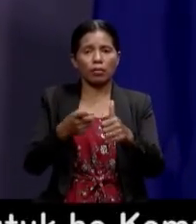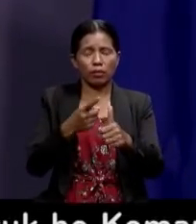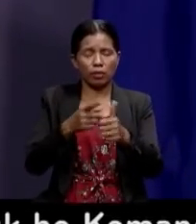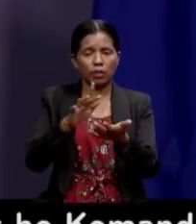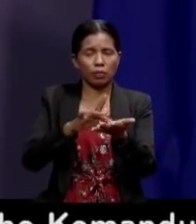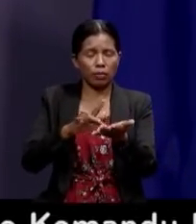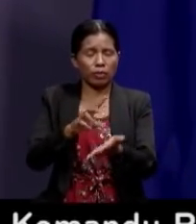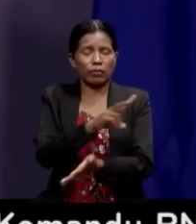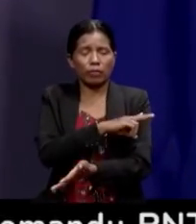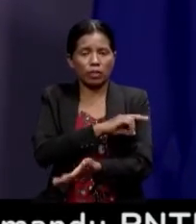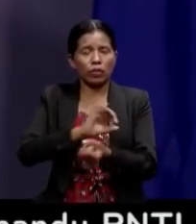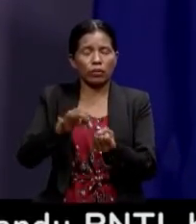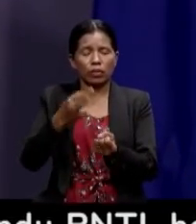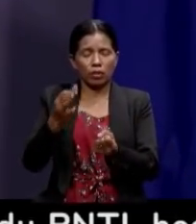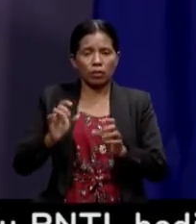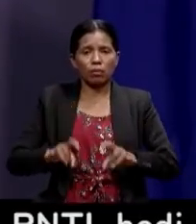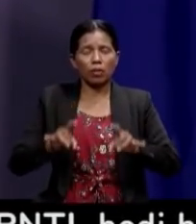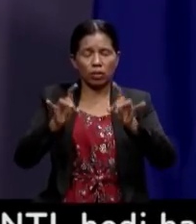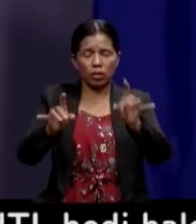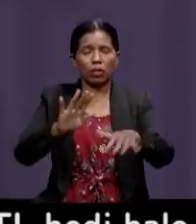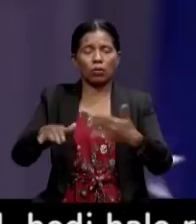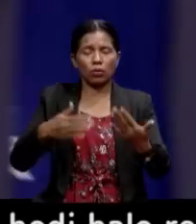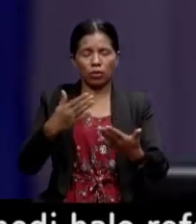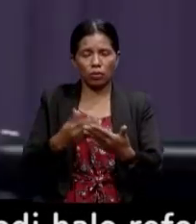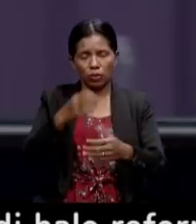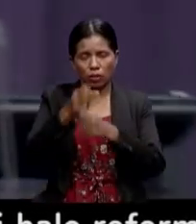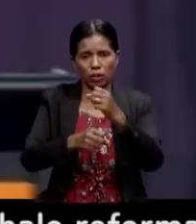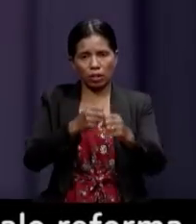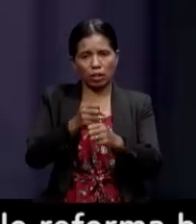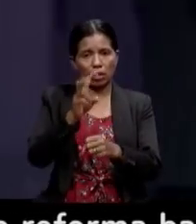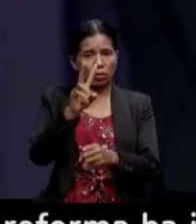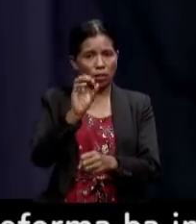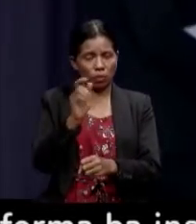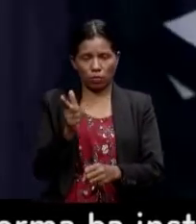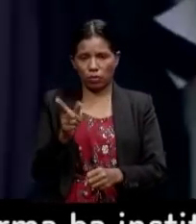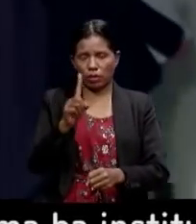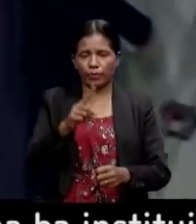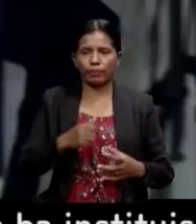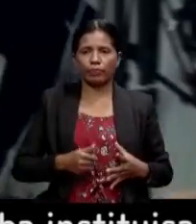vacina COVID-19 ida ba australiano roto e final tinen rihun rua rua nulo recém ida.